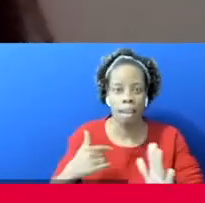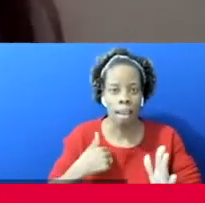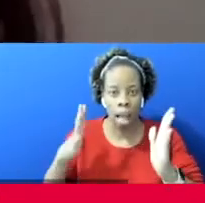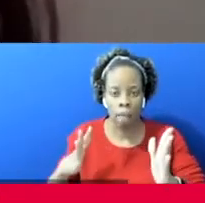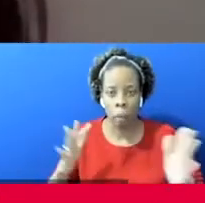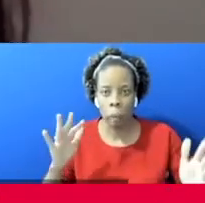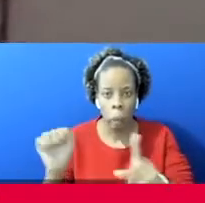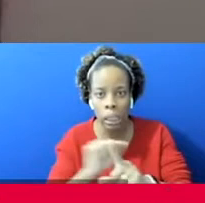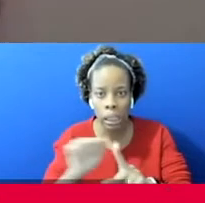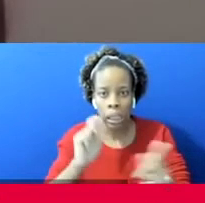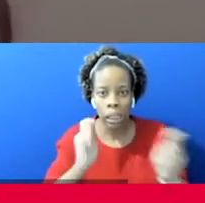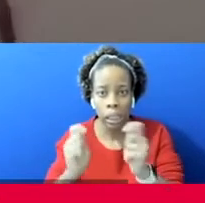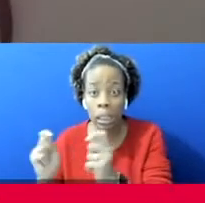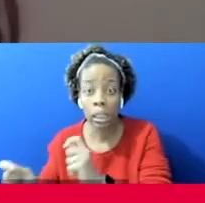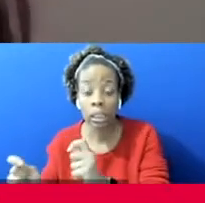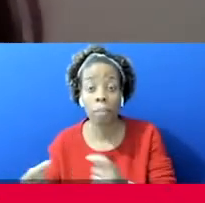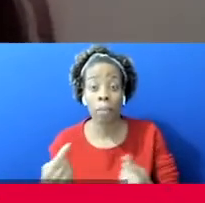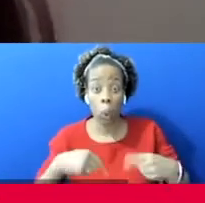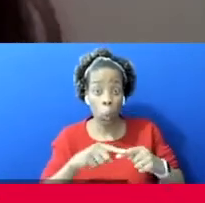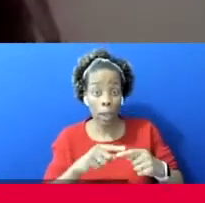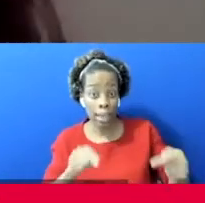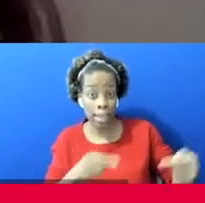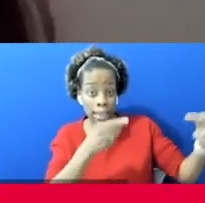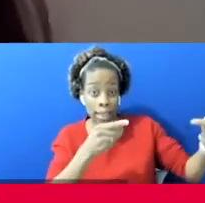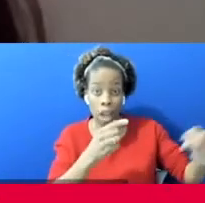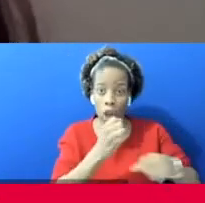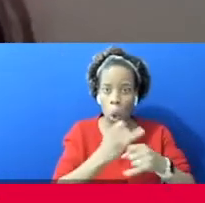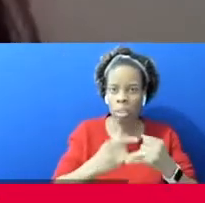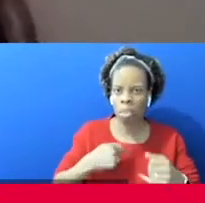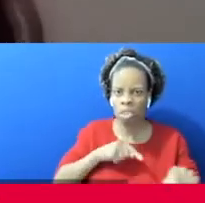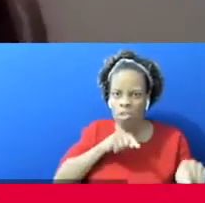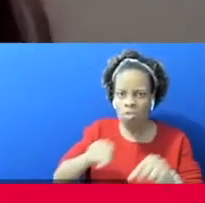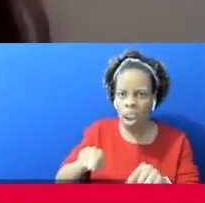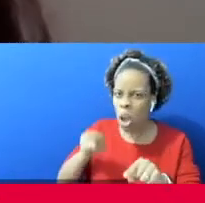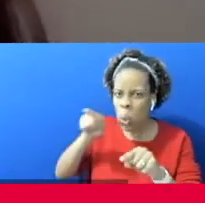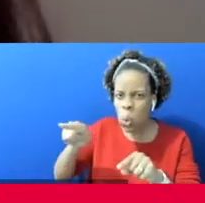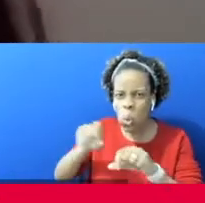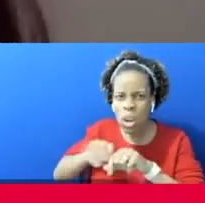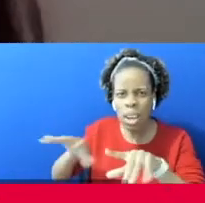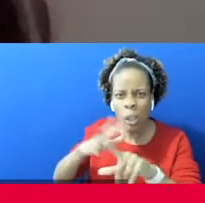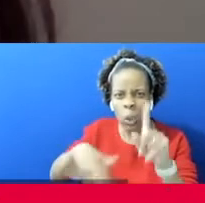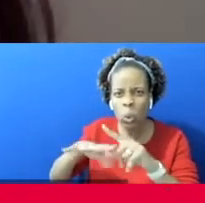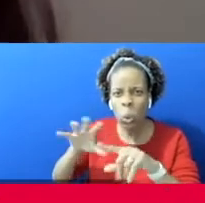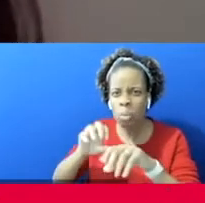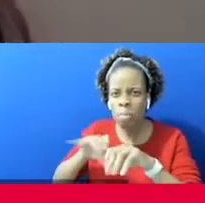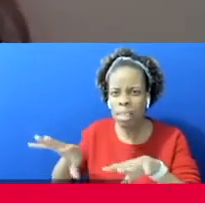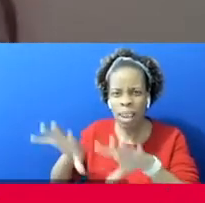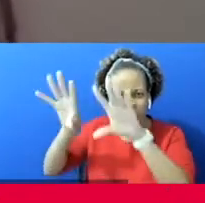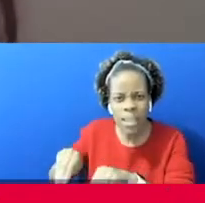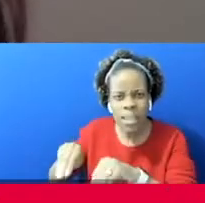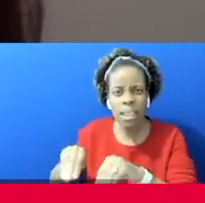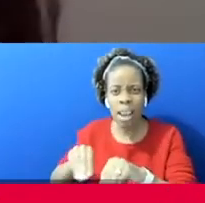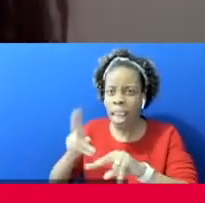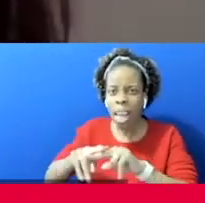we actually did receive quite a lot of threats from them, basically saying that you need to stop on your social media campaign. You need to stop it. Otherwise, XYZ